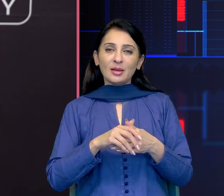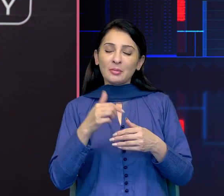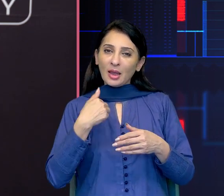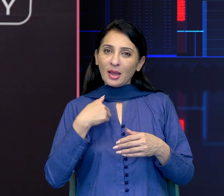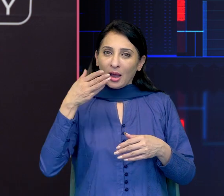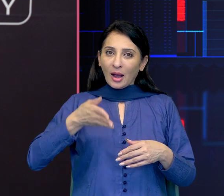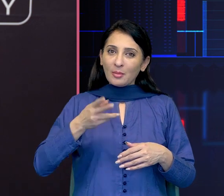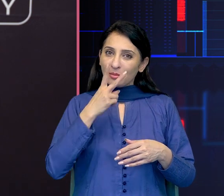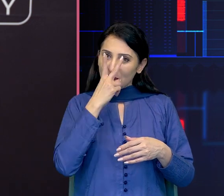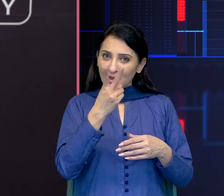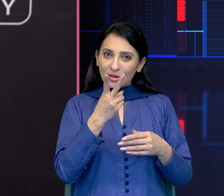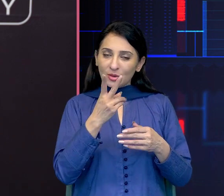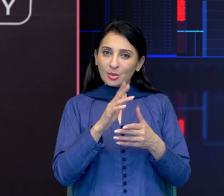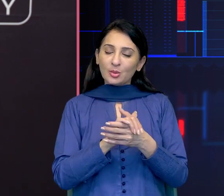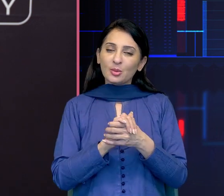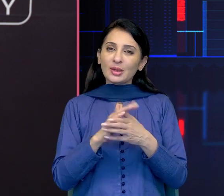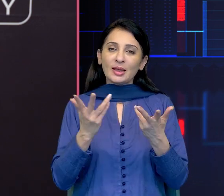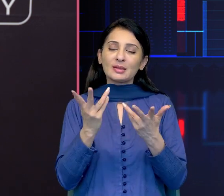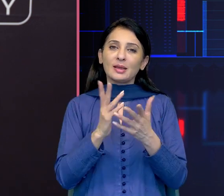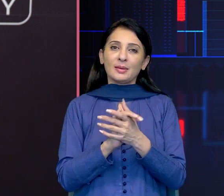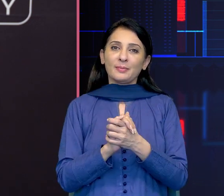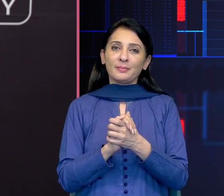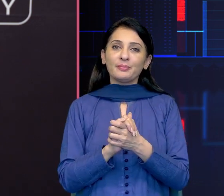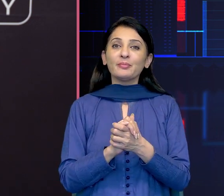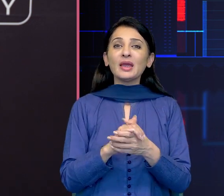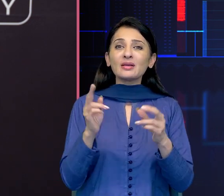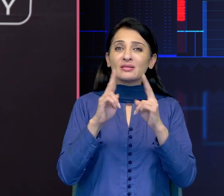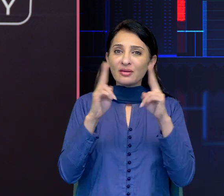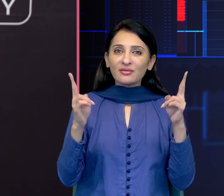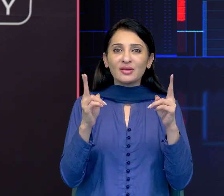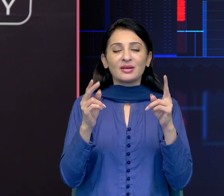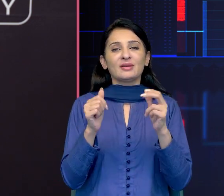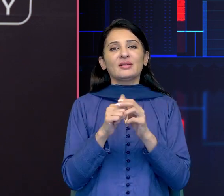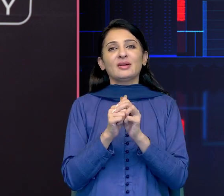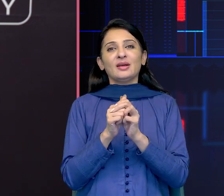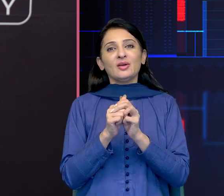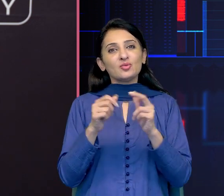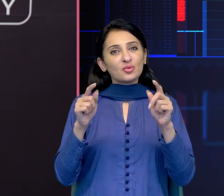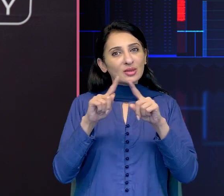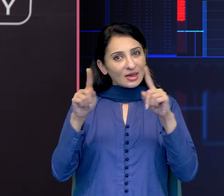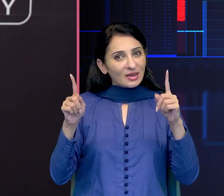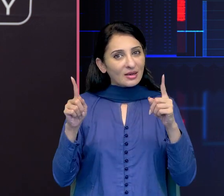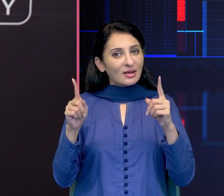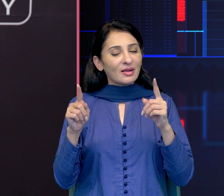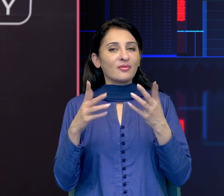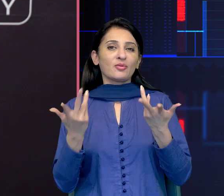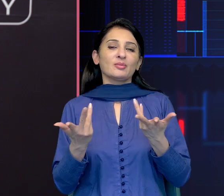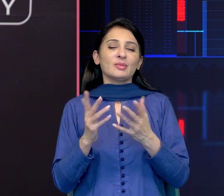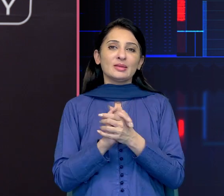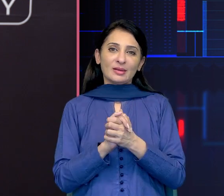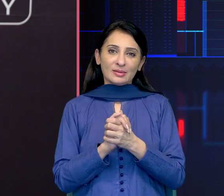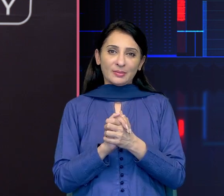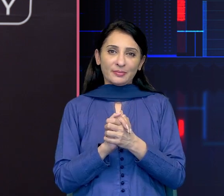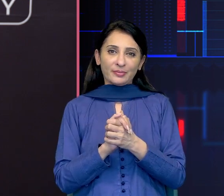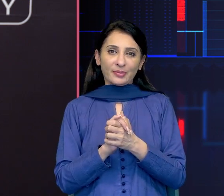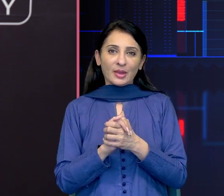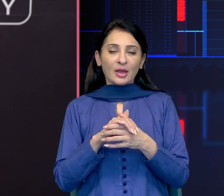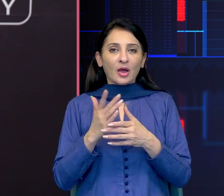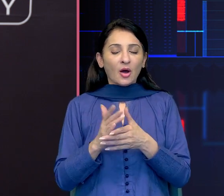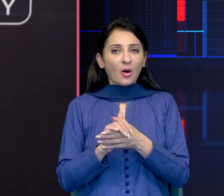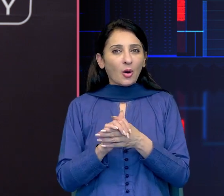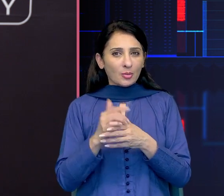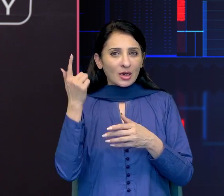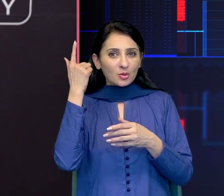now with time, I look at it in different way,